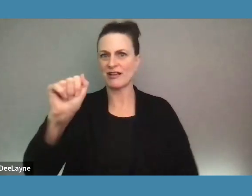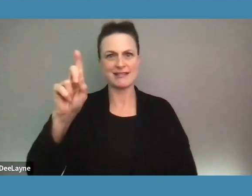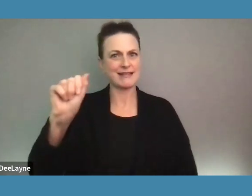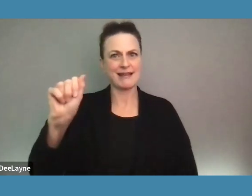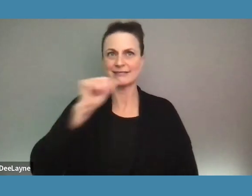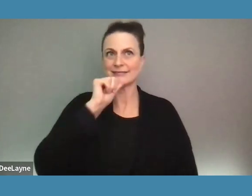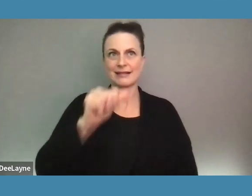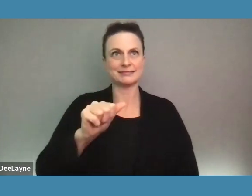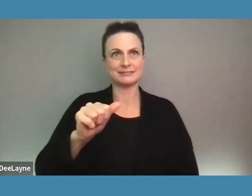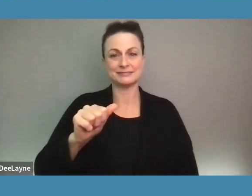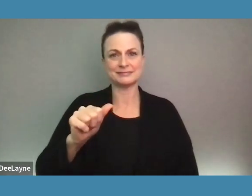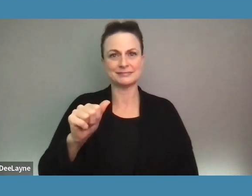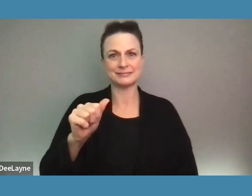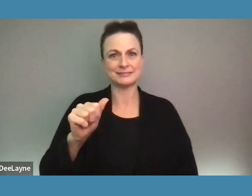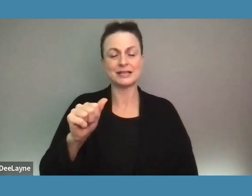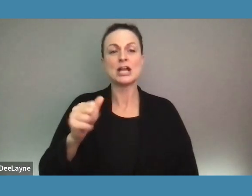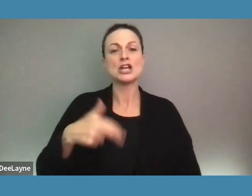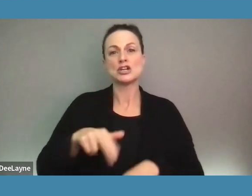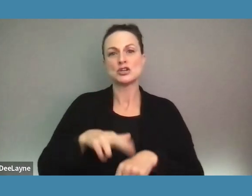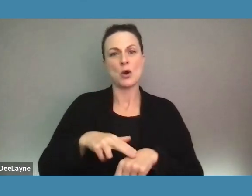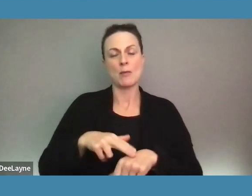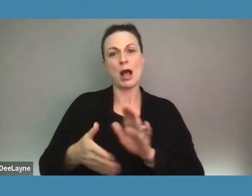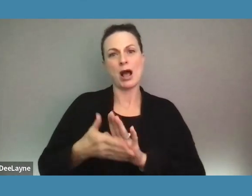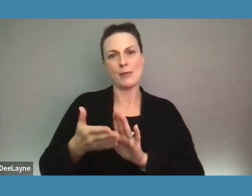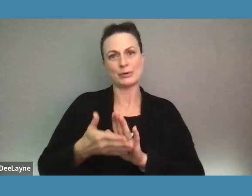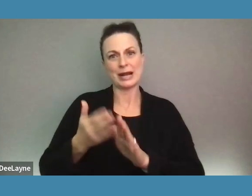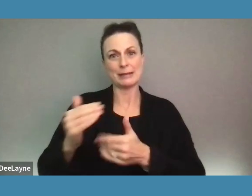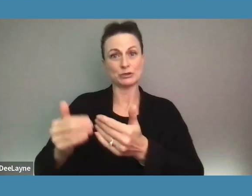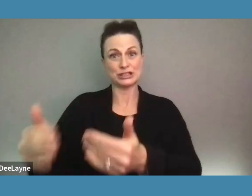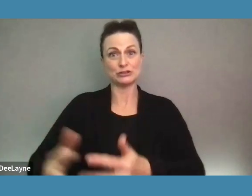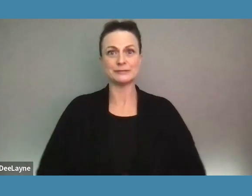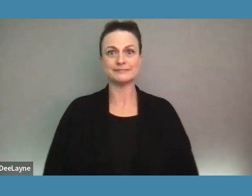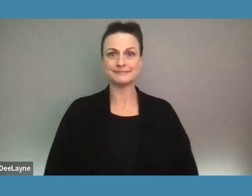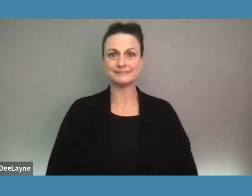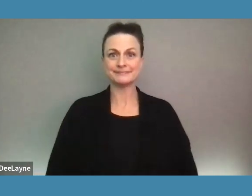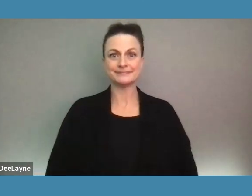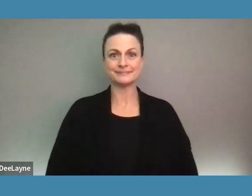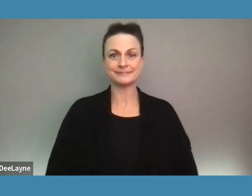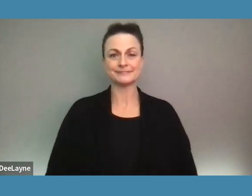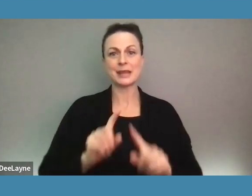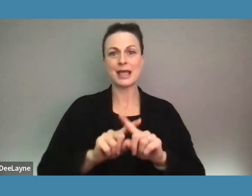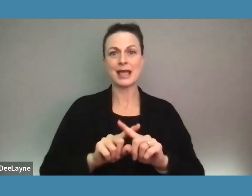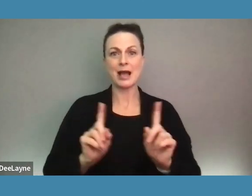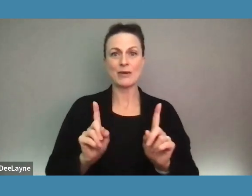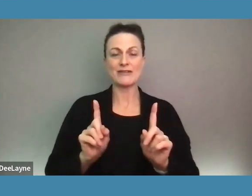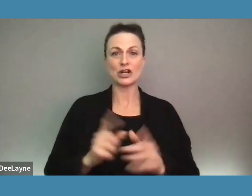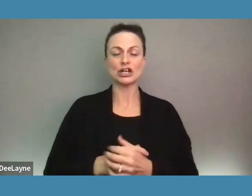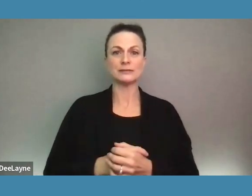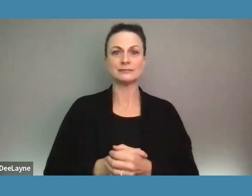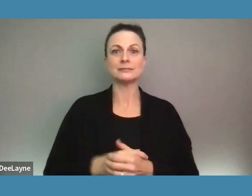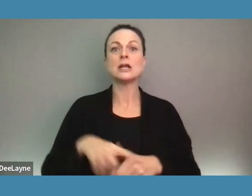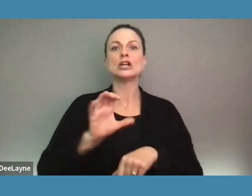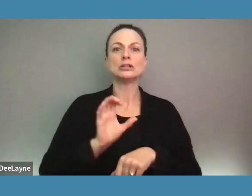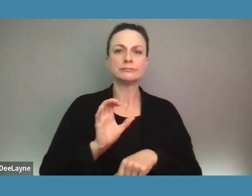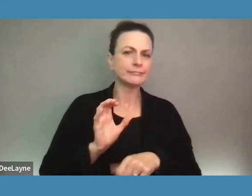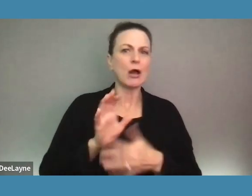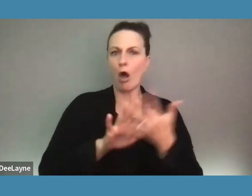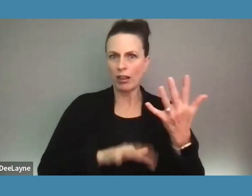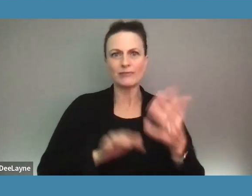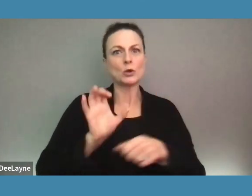ADA under their normal operating procedures. However, churches, synagogues,